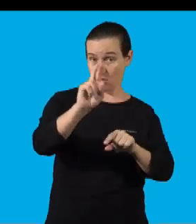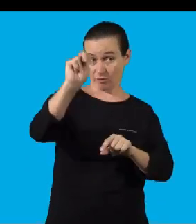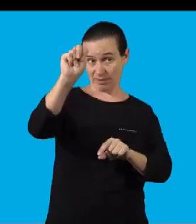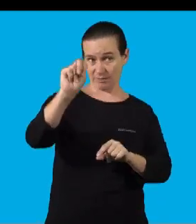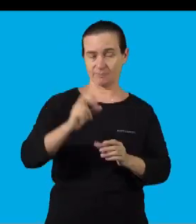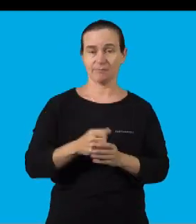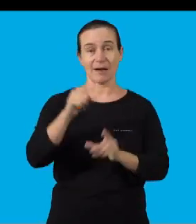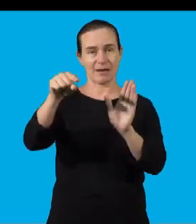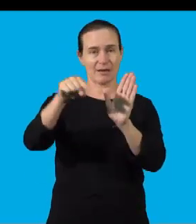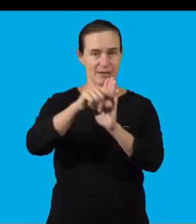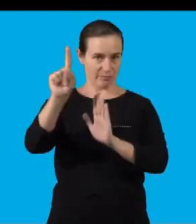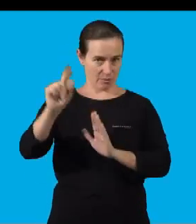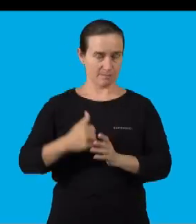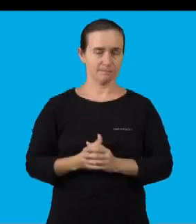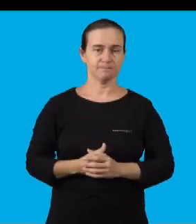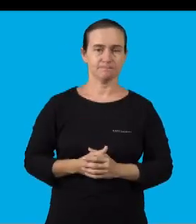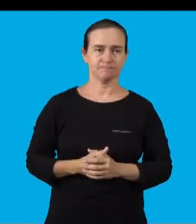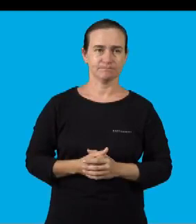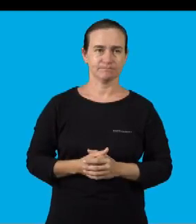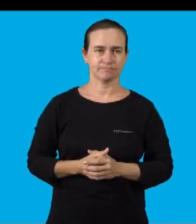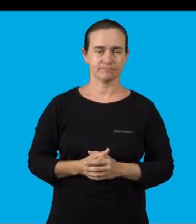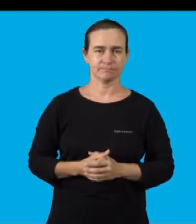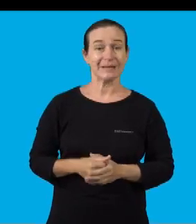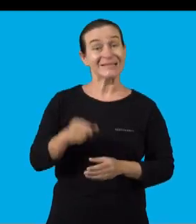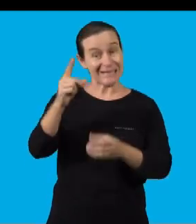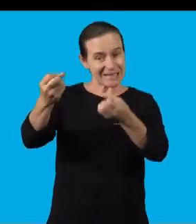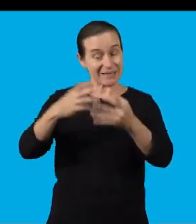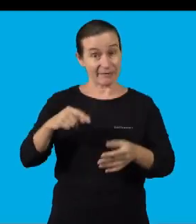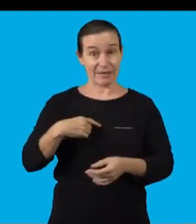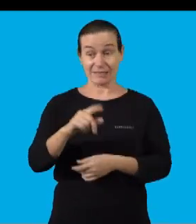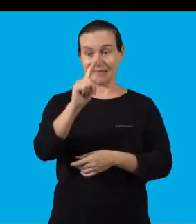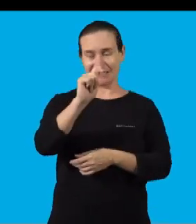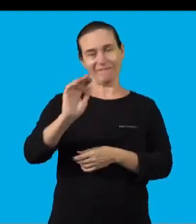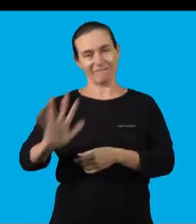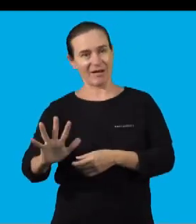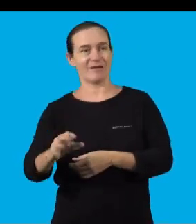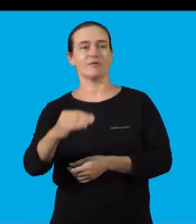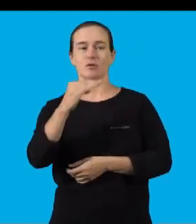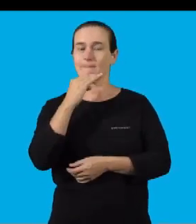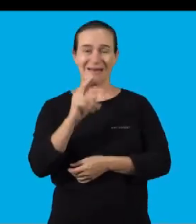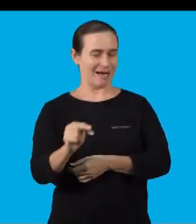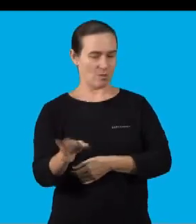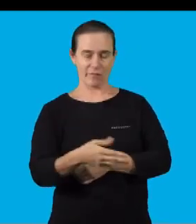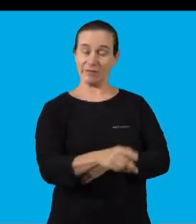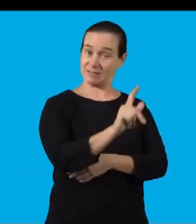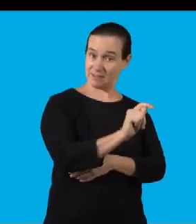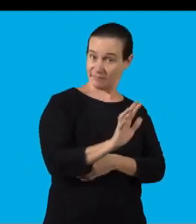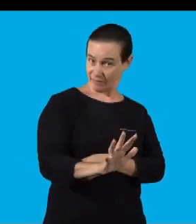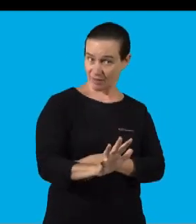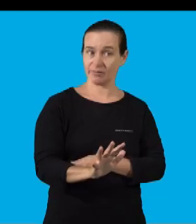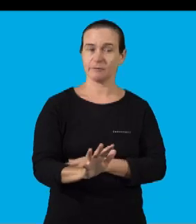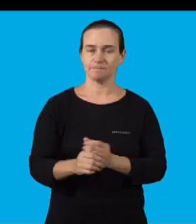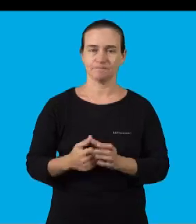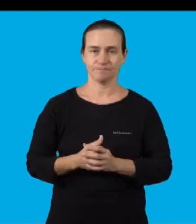r to the exponent of n minus 1. But we have been given term 5 here, which means there is something that we